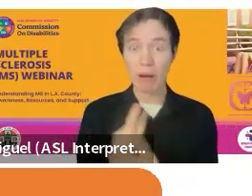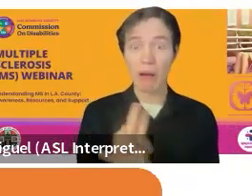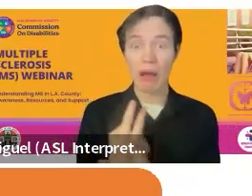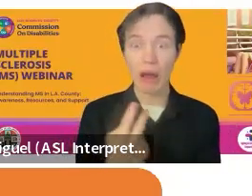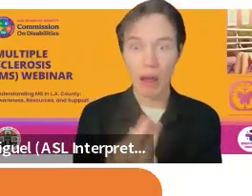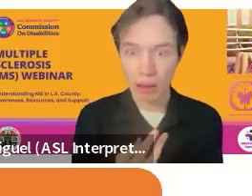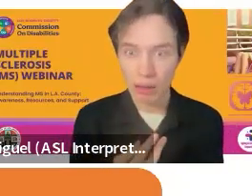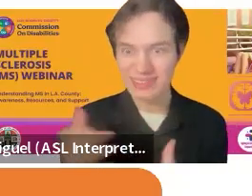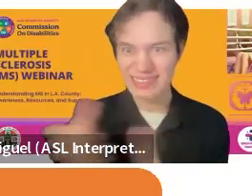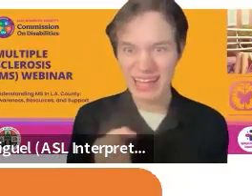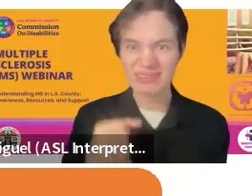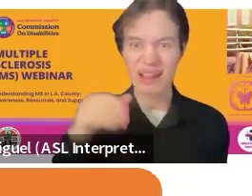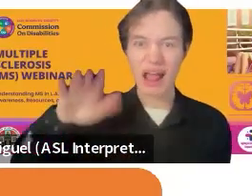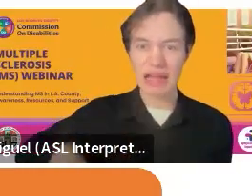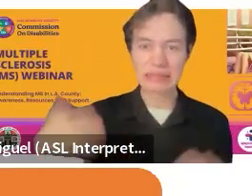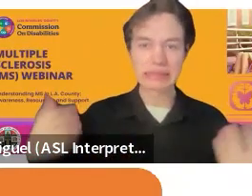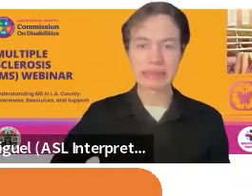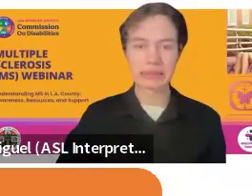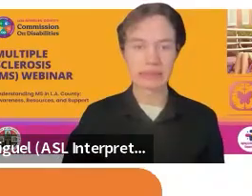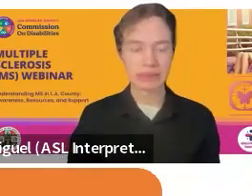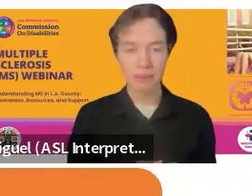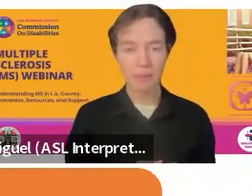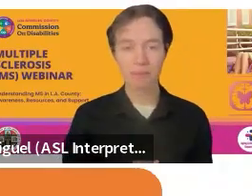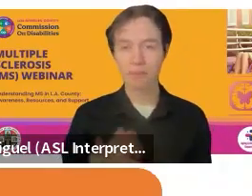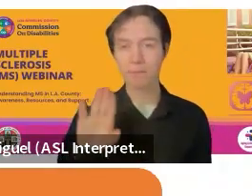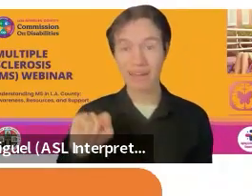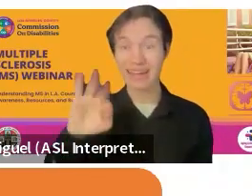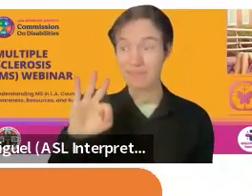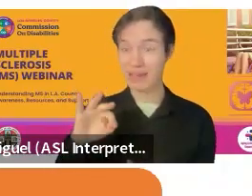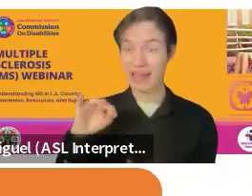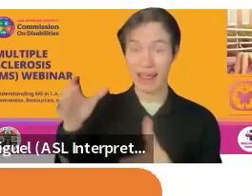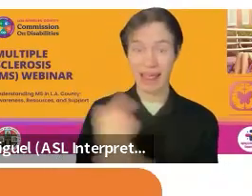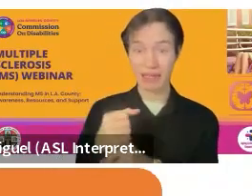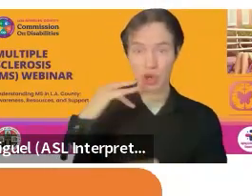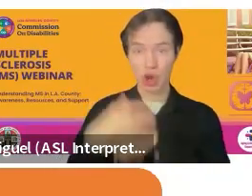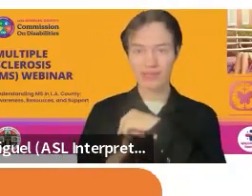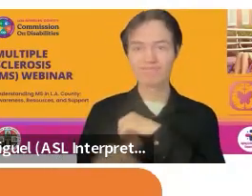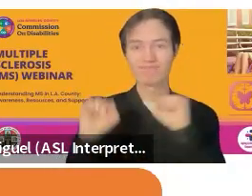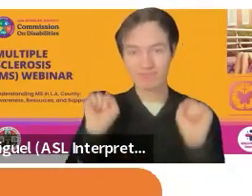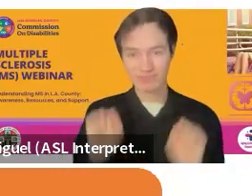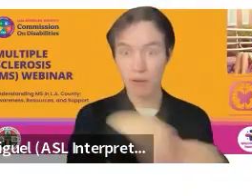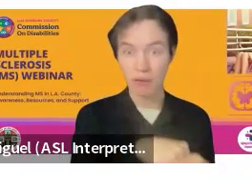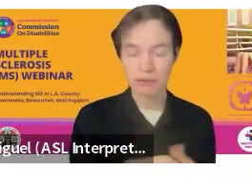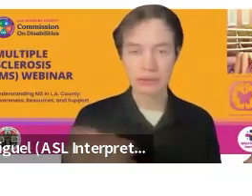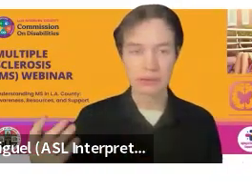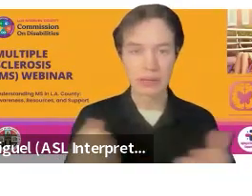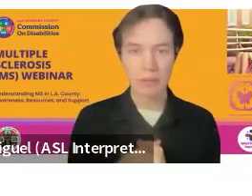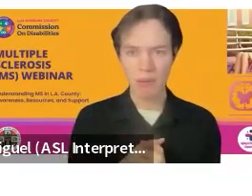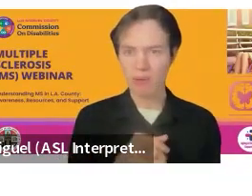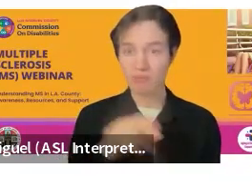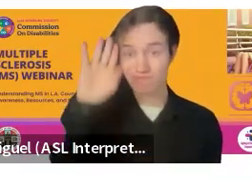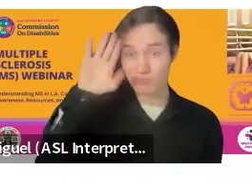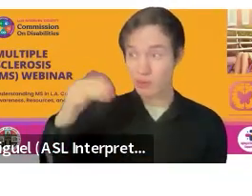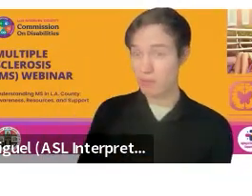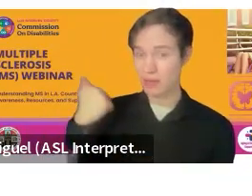does significantly improve prognosis, so we like to get that started sooner than later. I had a diagnosis